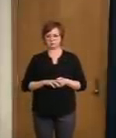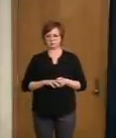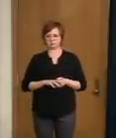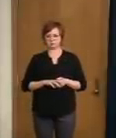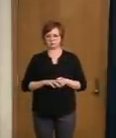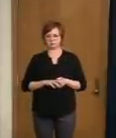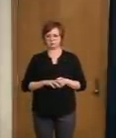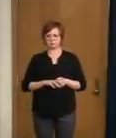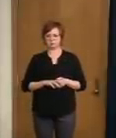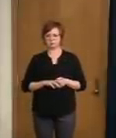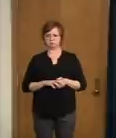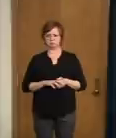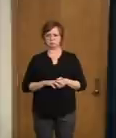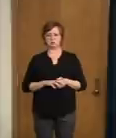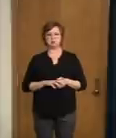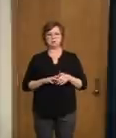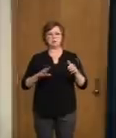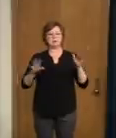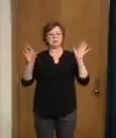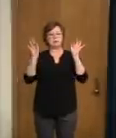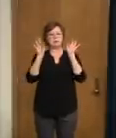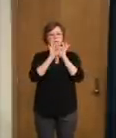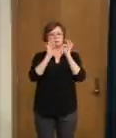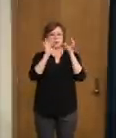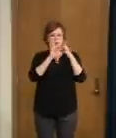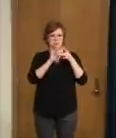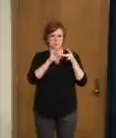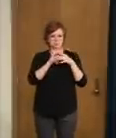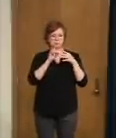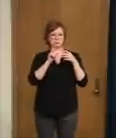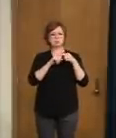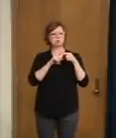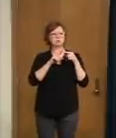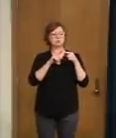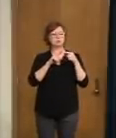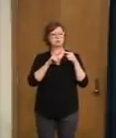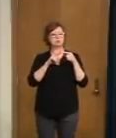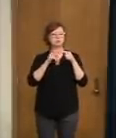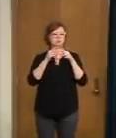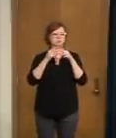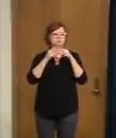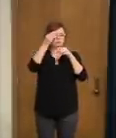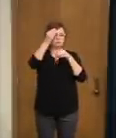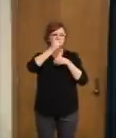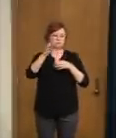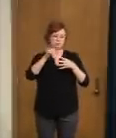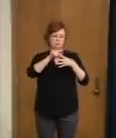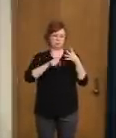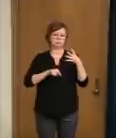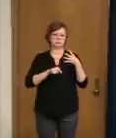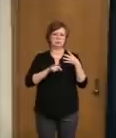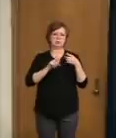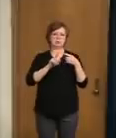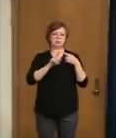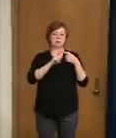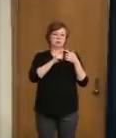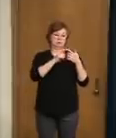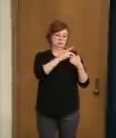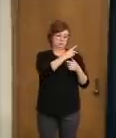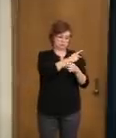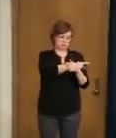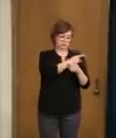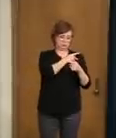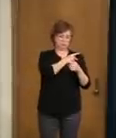Key messages that I'll touch on: the safety of our patients, our residents, and our healthcare workers. It remains our